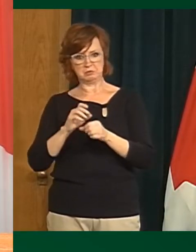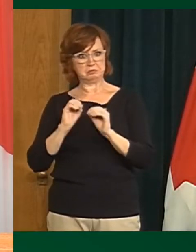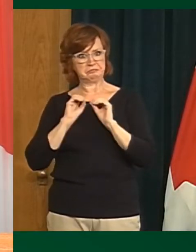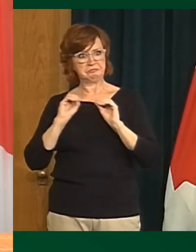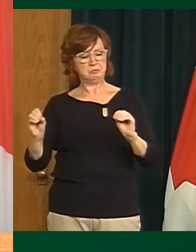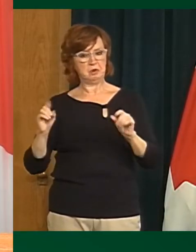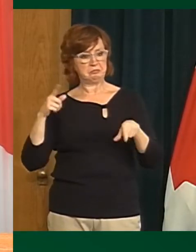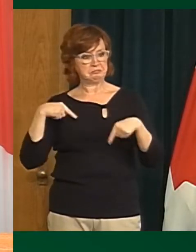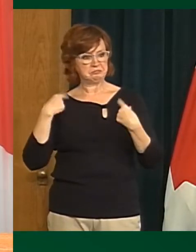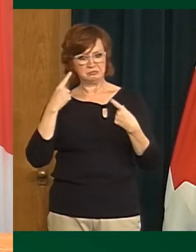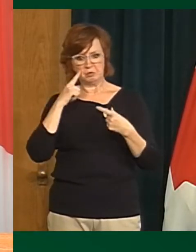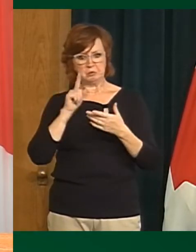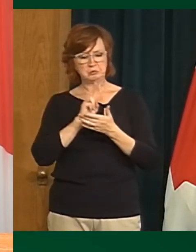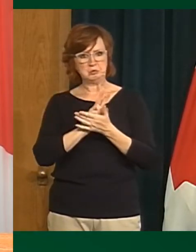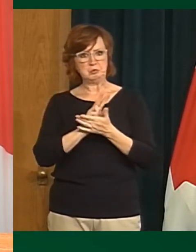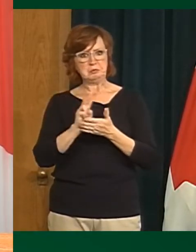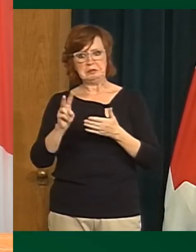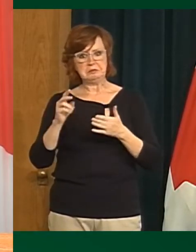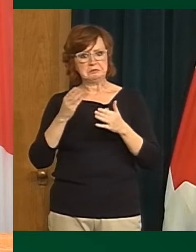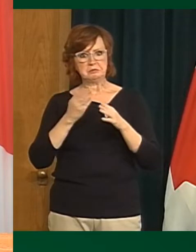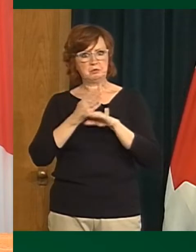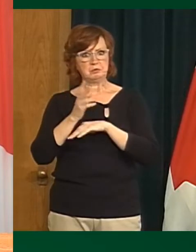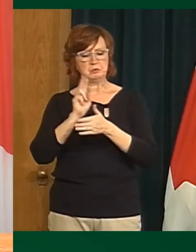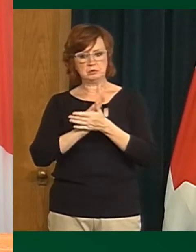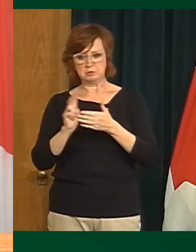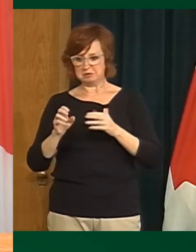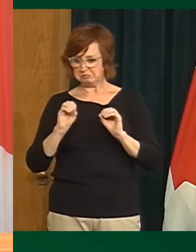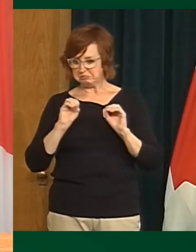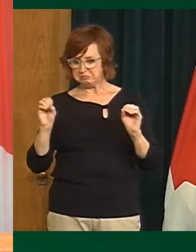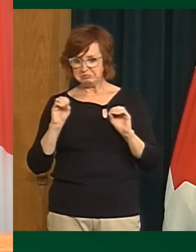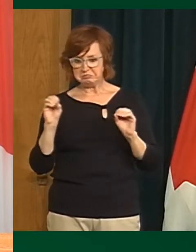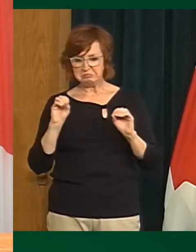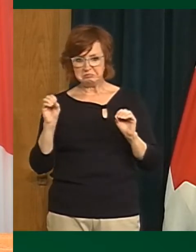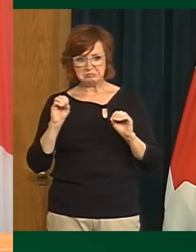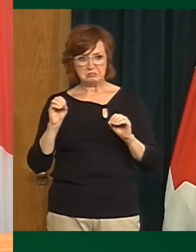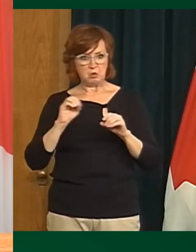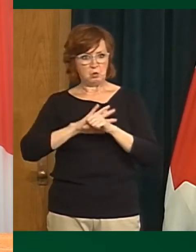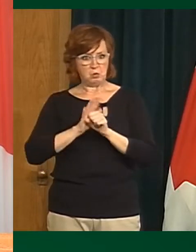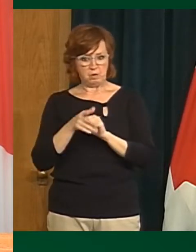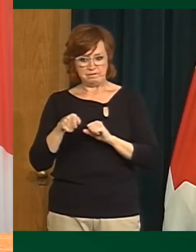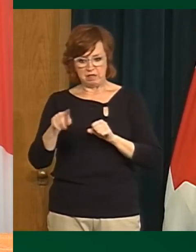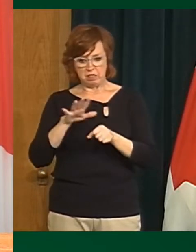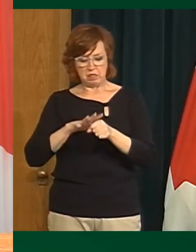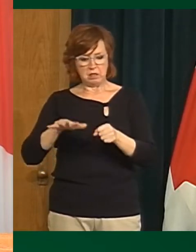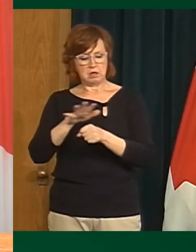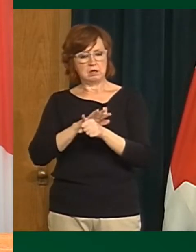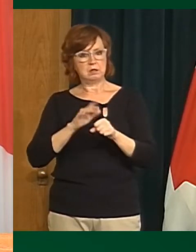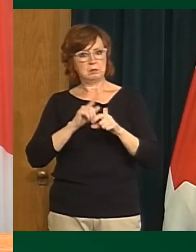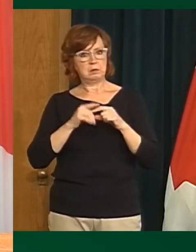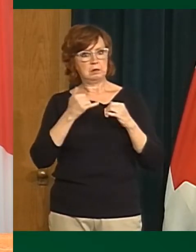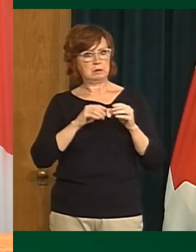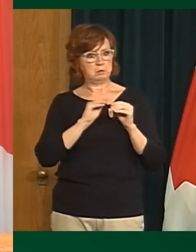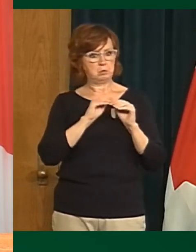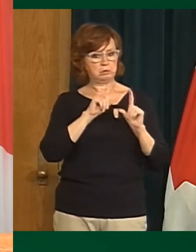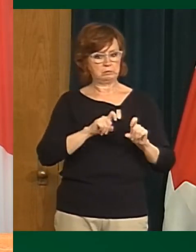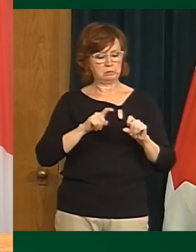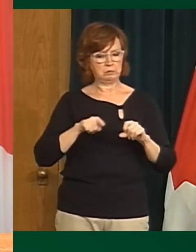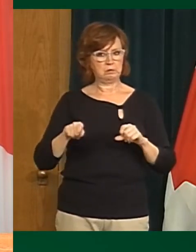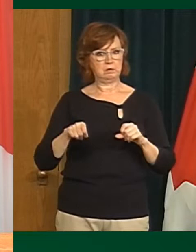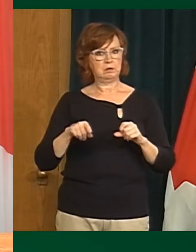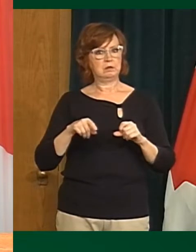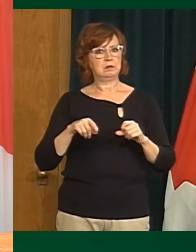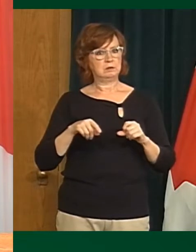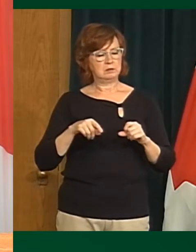to obviously get tested if they have any symptoms, but also be able to get tested if they have any additional concerns and want to get